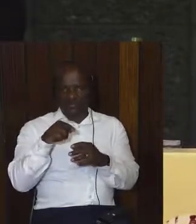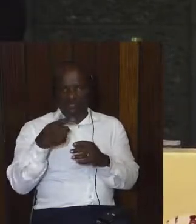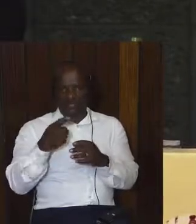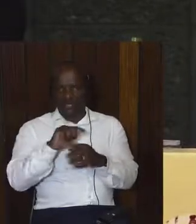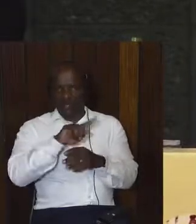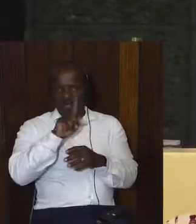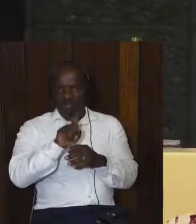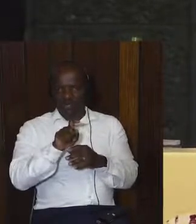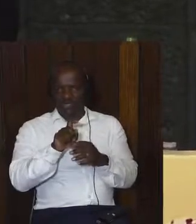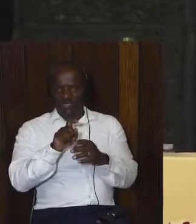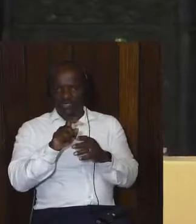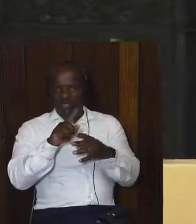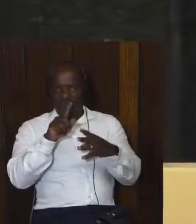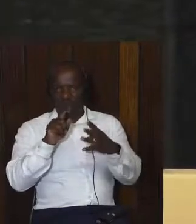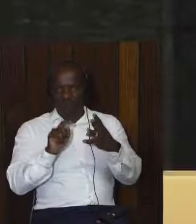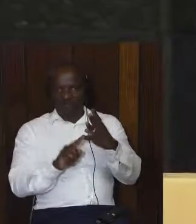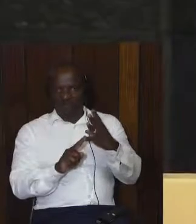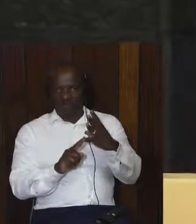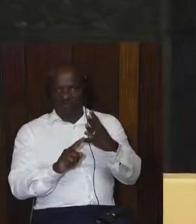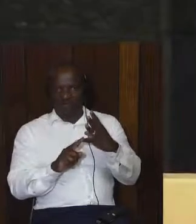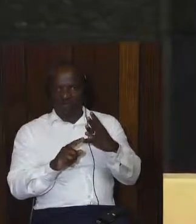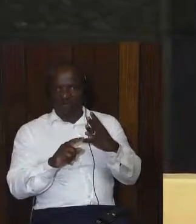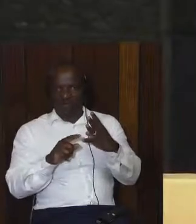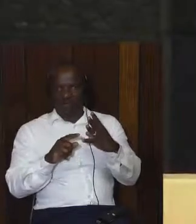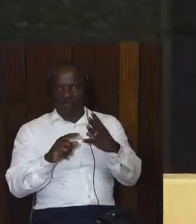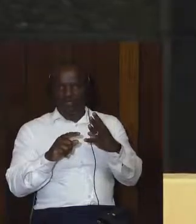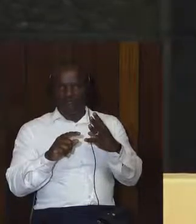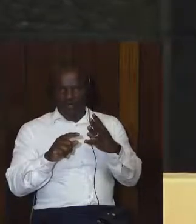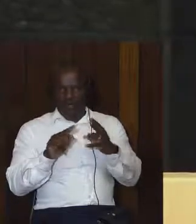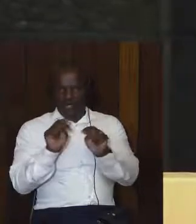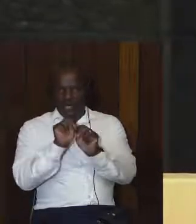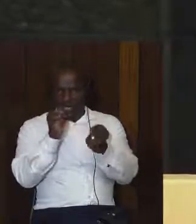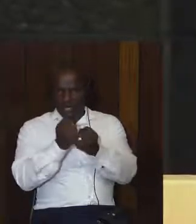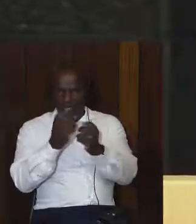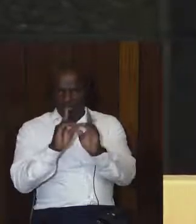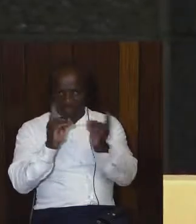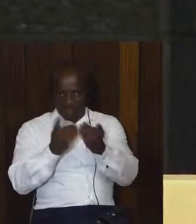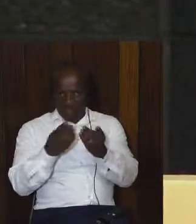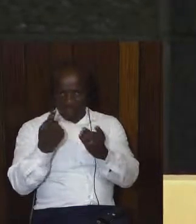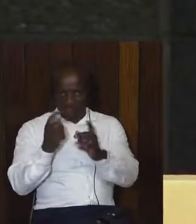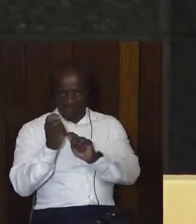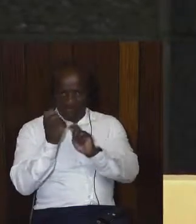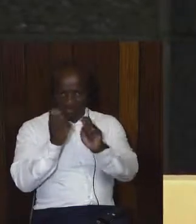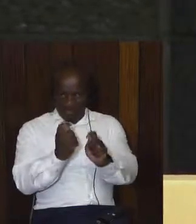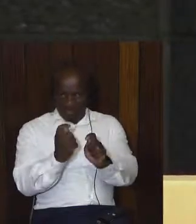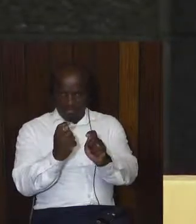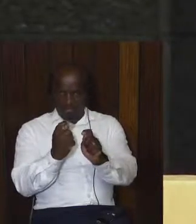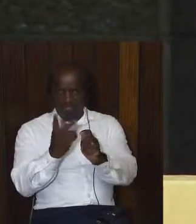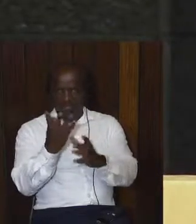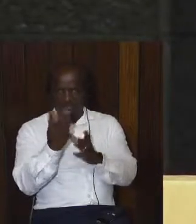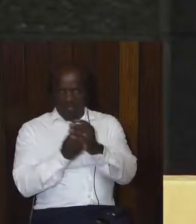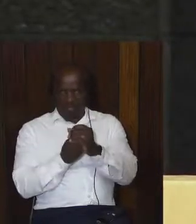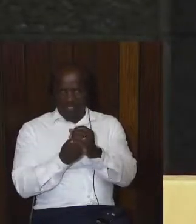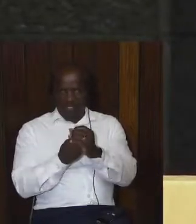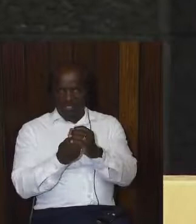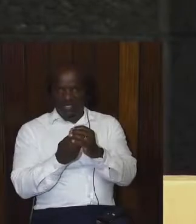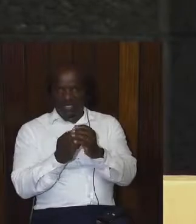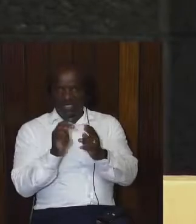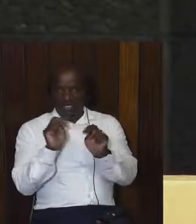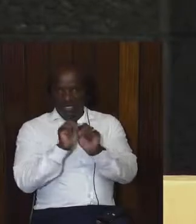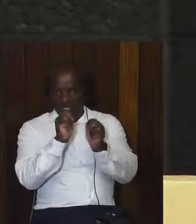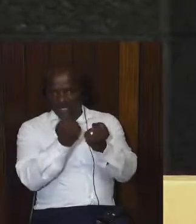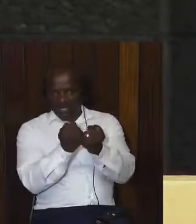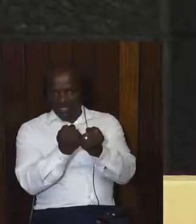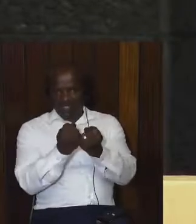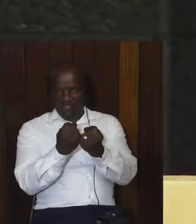4 is as follows. The National Department of Transport, together with National Treasury, did not proceed to